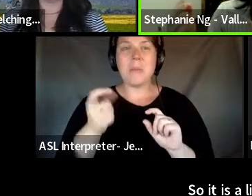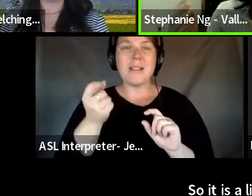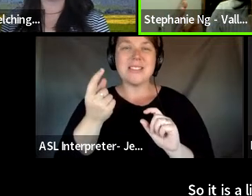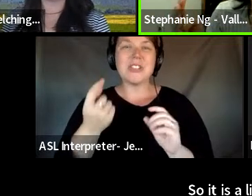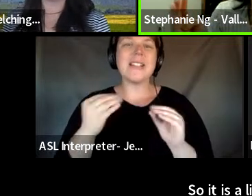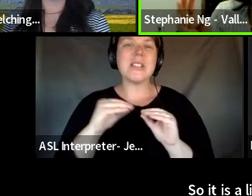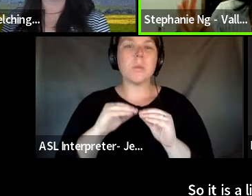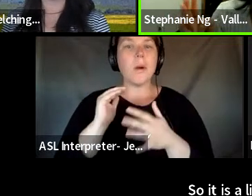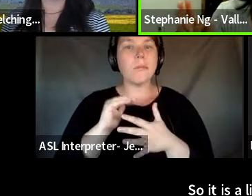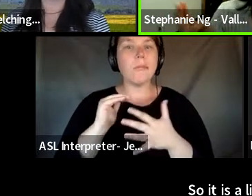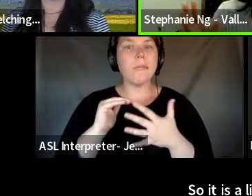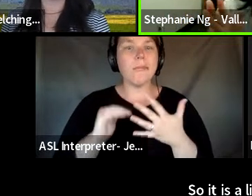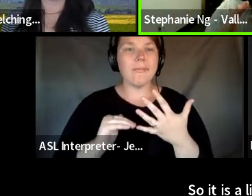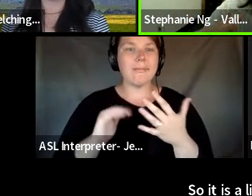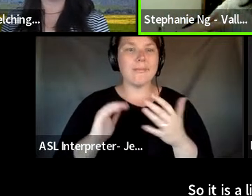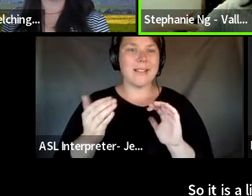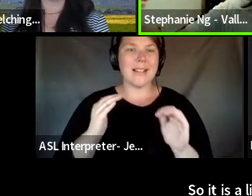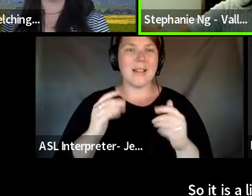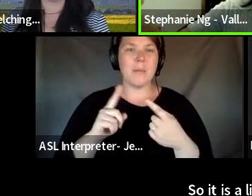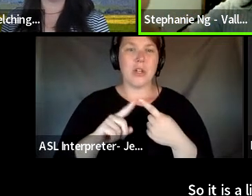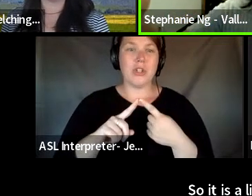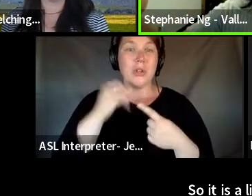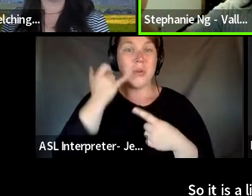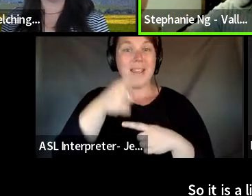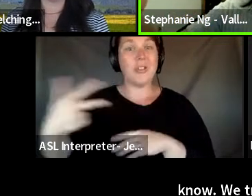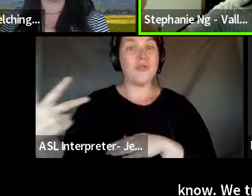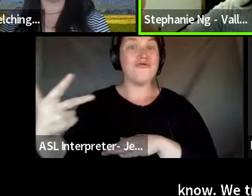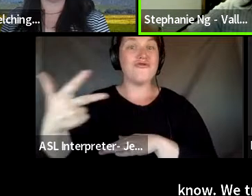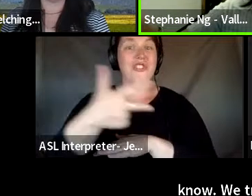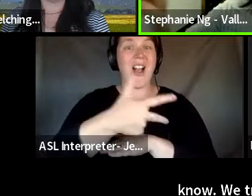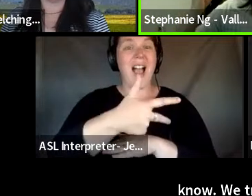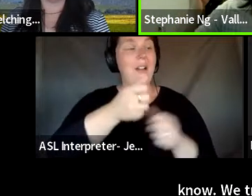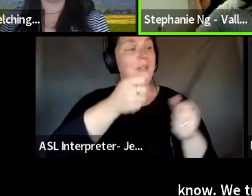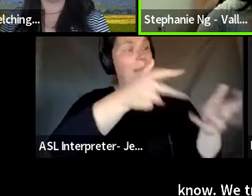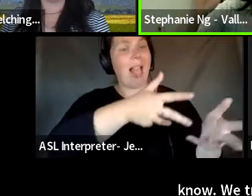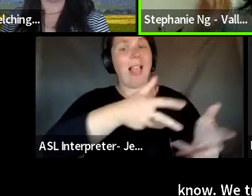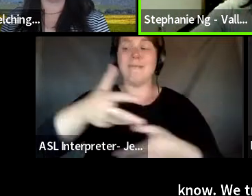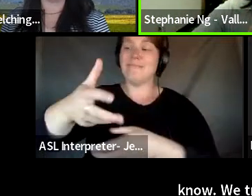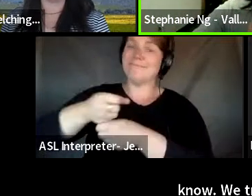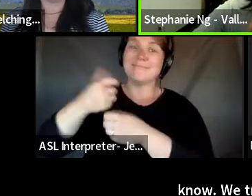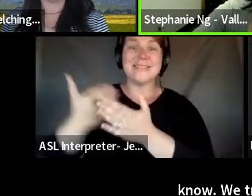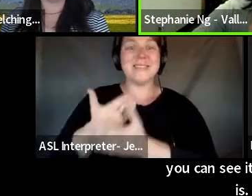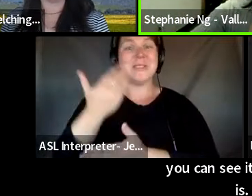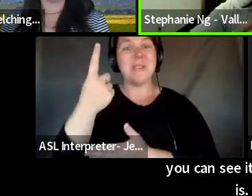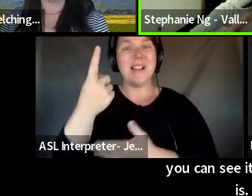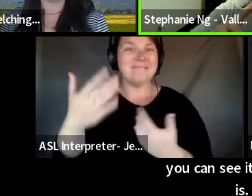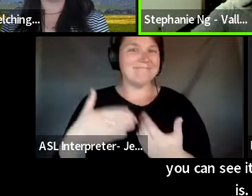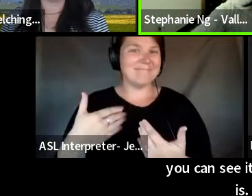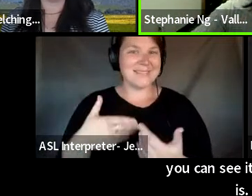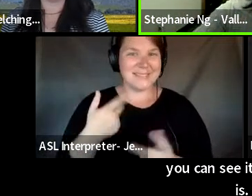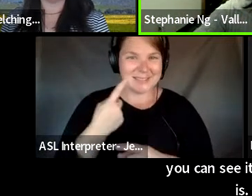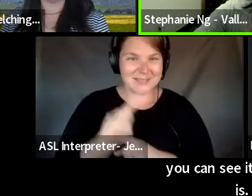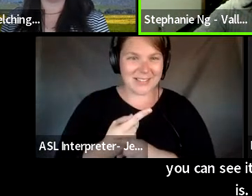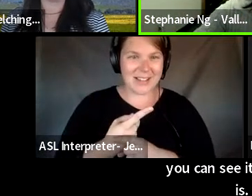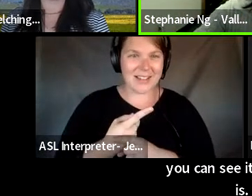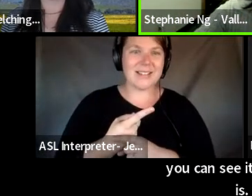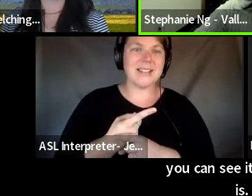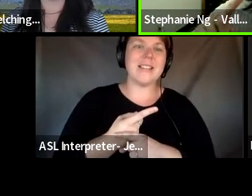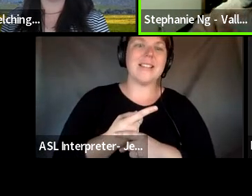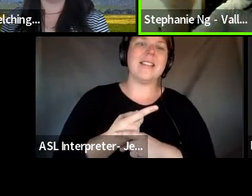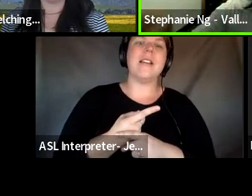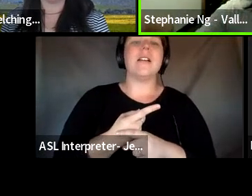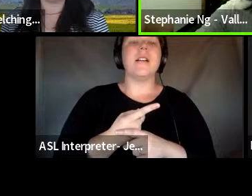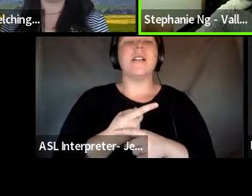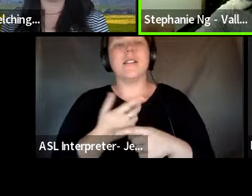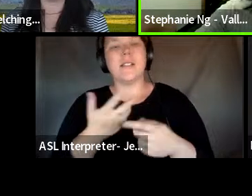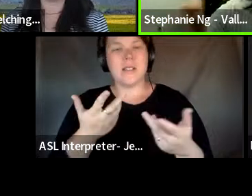than it is if you drive through an event and can just drop off your lawnmower at the dismantler,